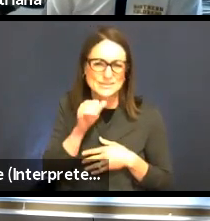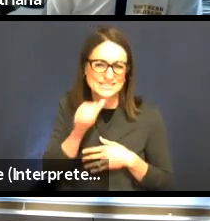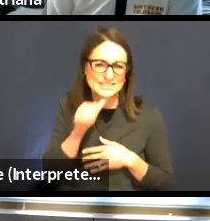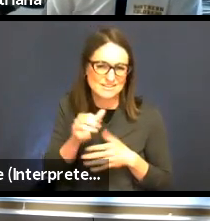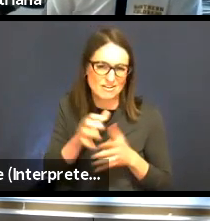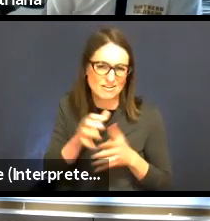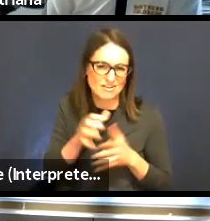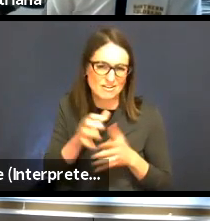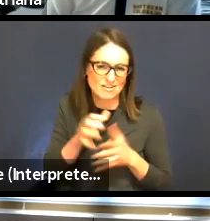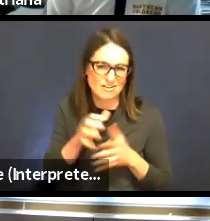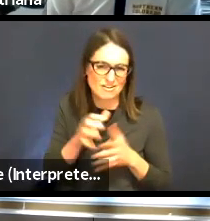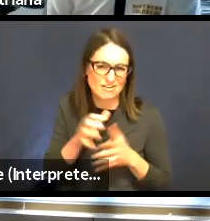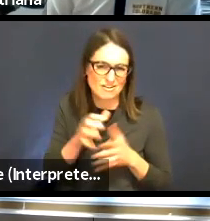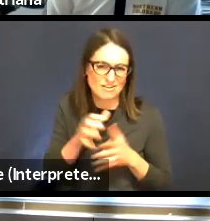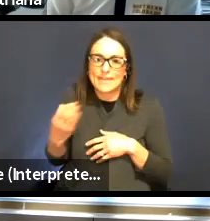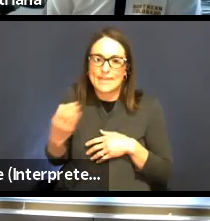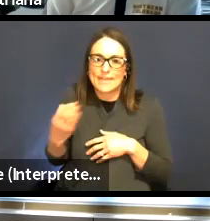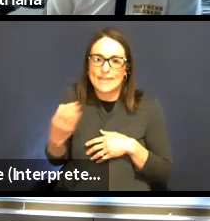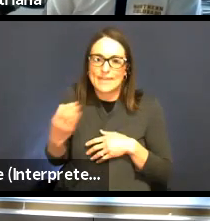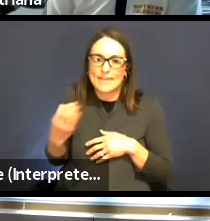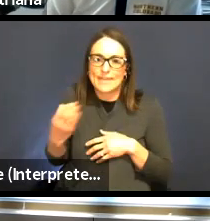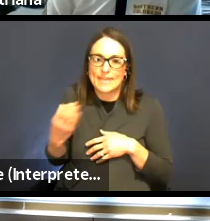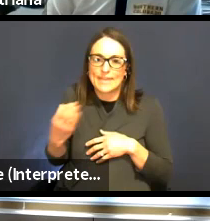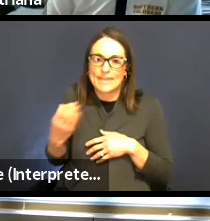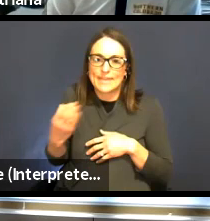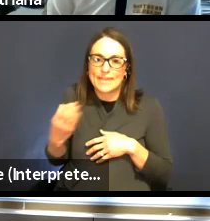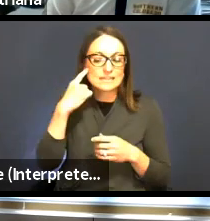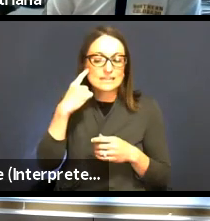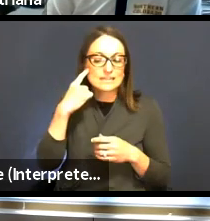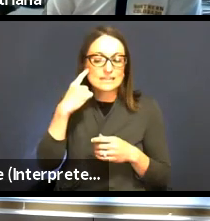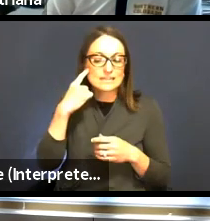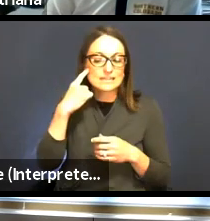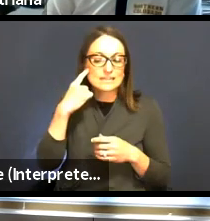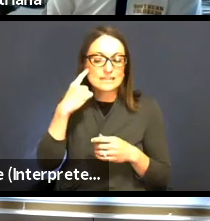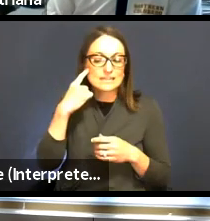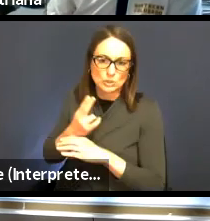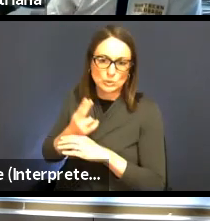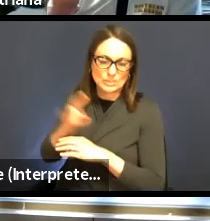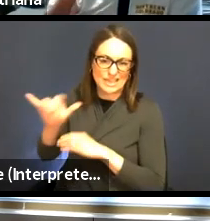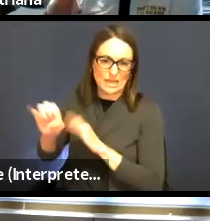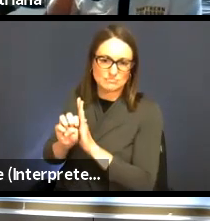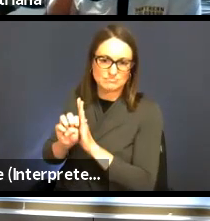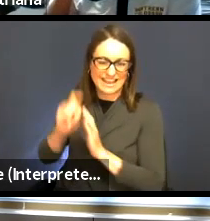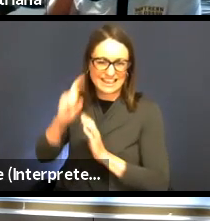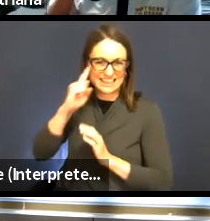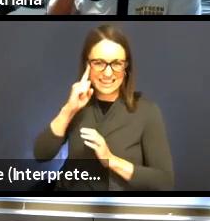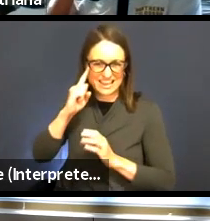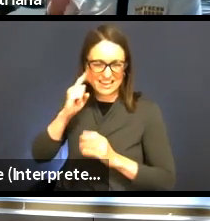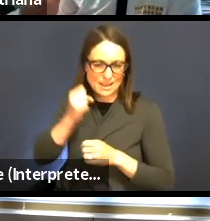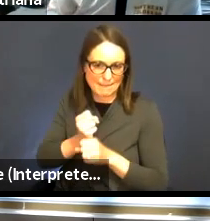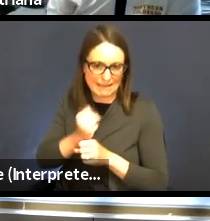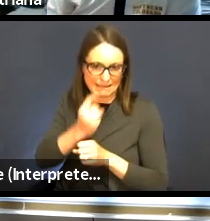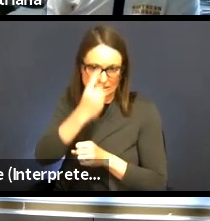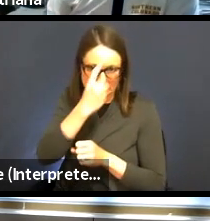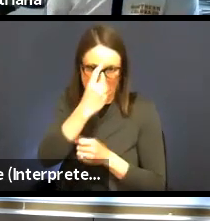things that I think I tend to use that as an example because I think it tends to make sense. There's also